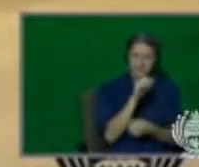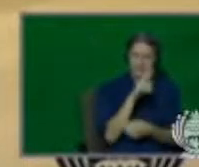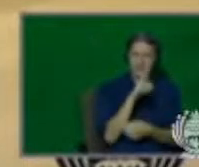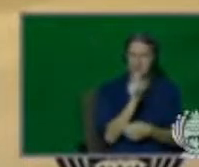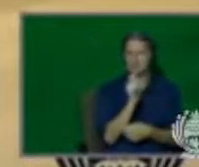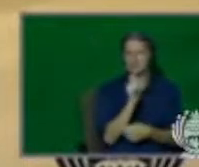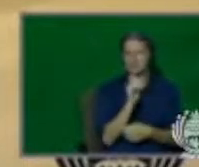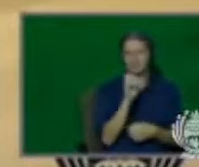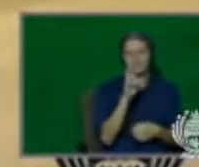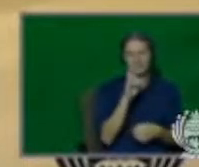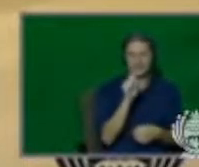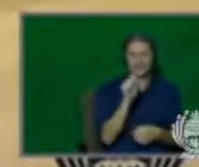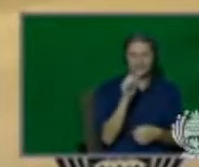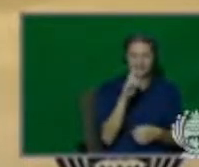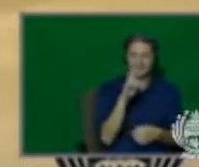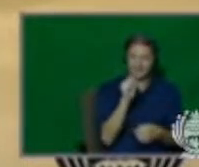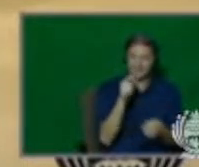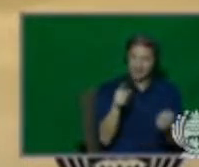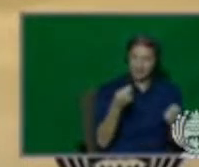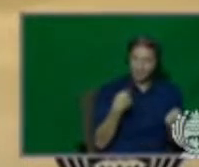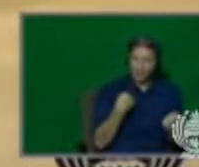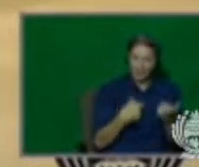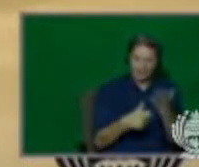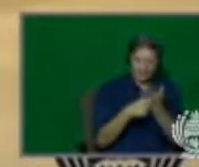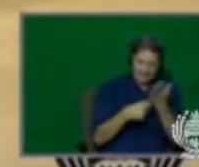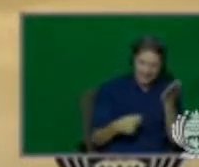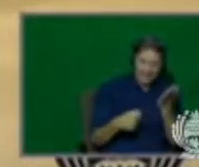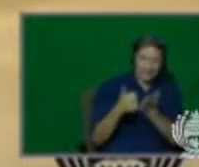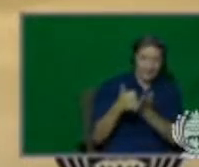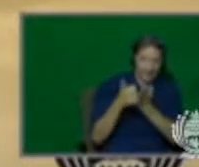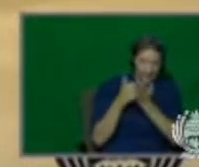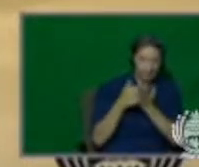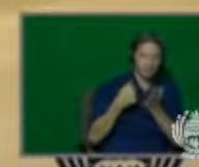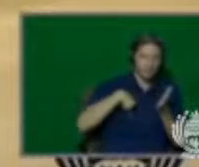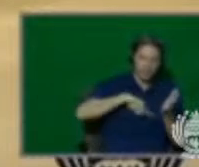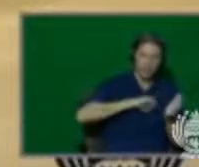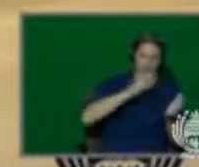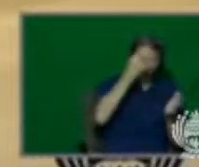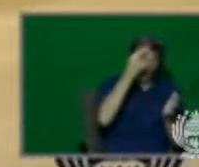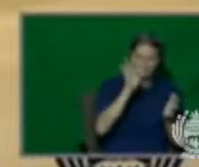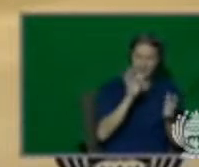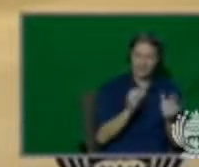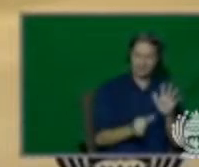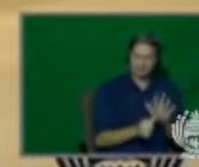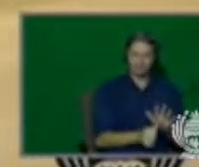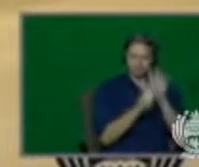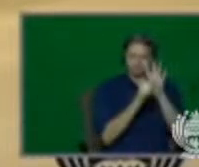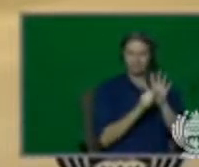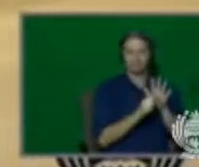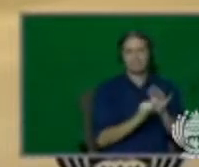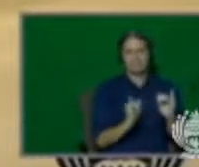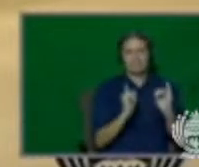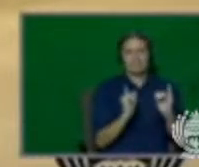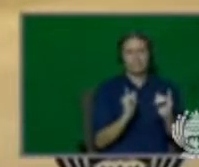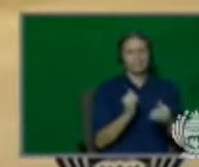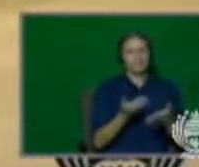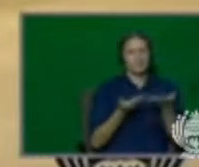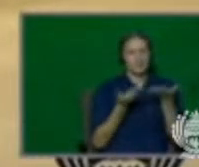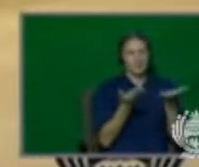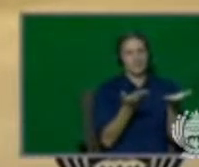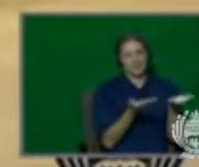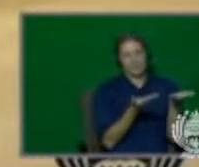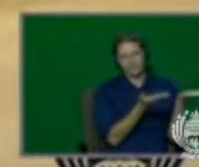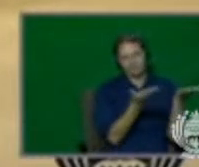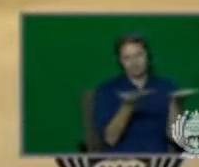collect the revenue that enables government to fund and provide critical services. I also want to emphasize